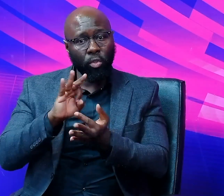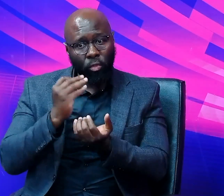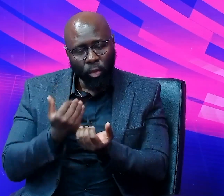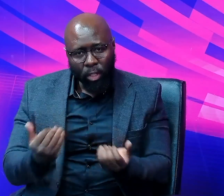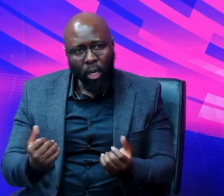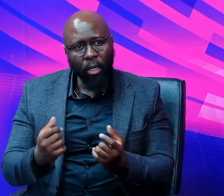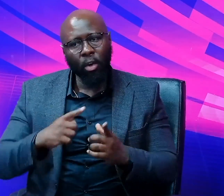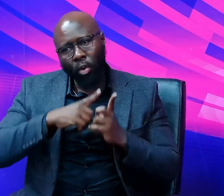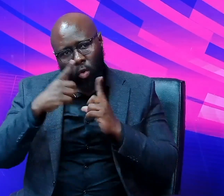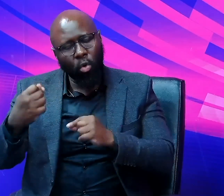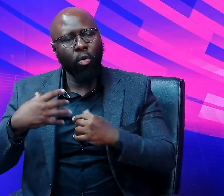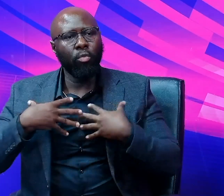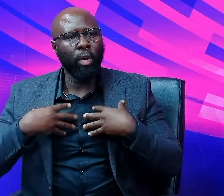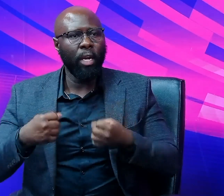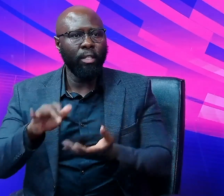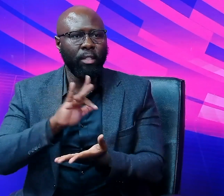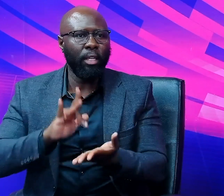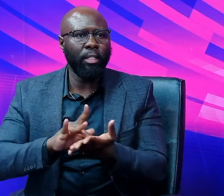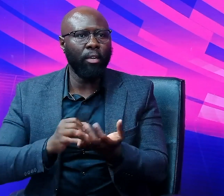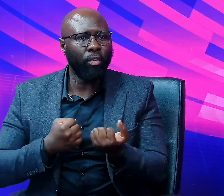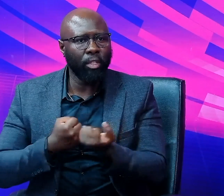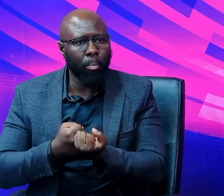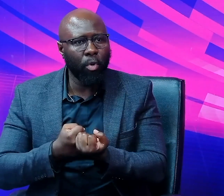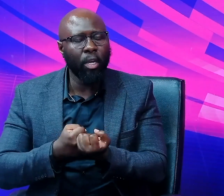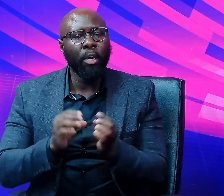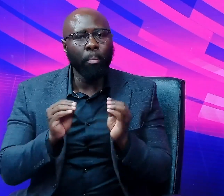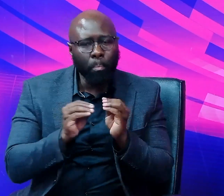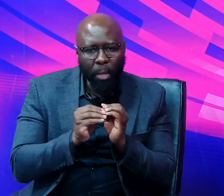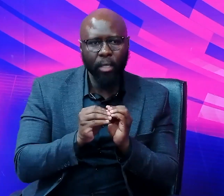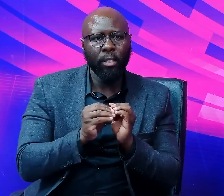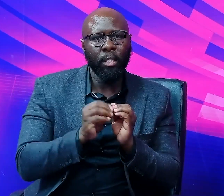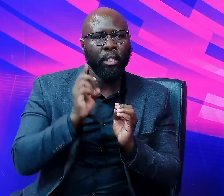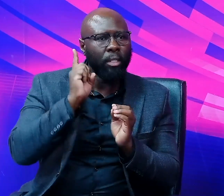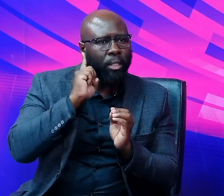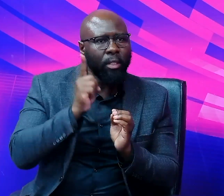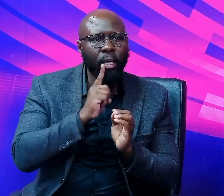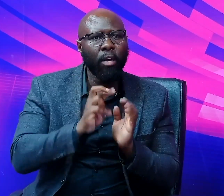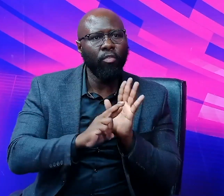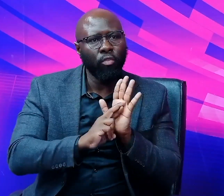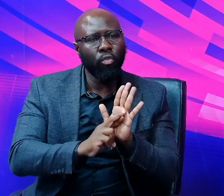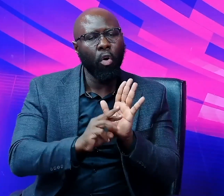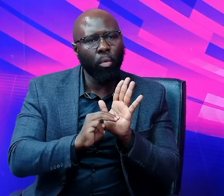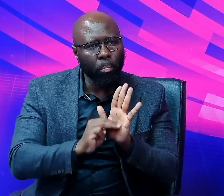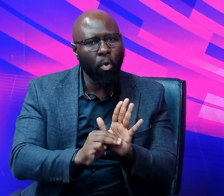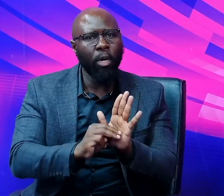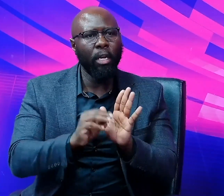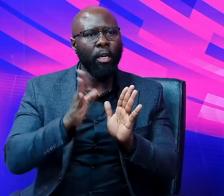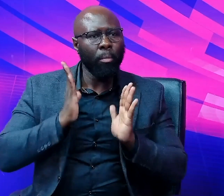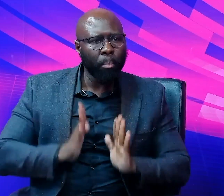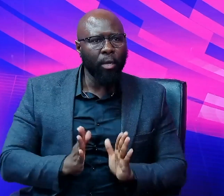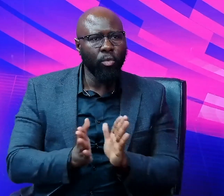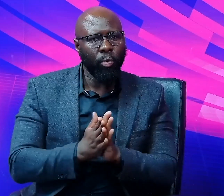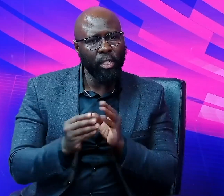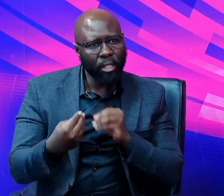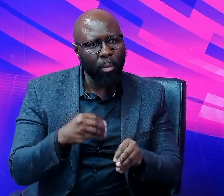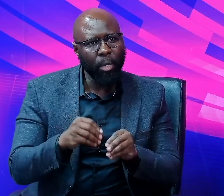manage these conditions of these children. You have to go to the health centers for support. You have to meet deaf role